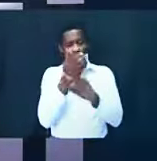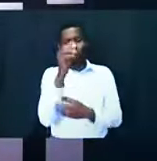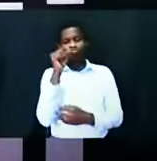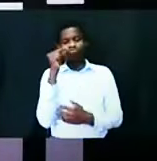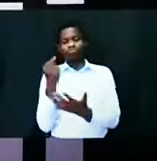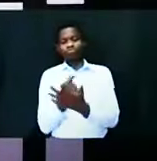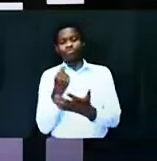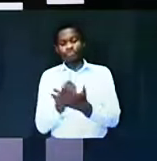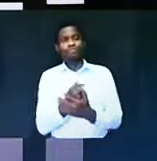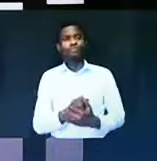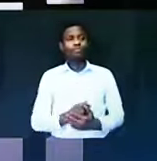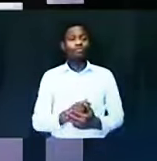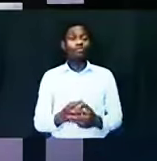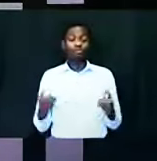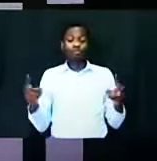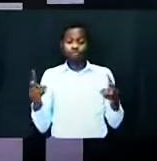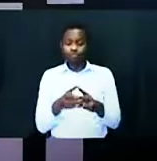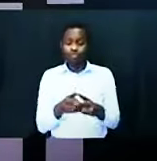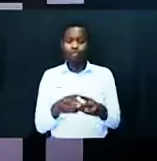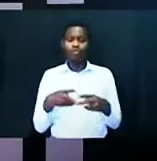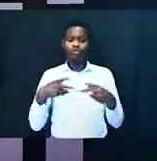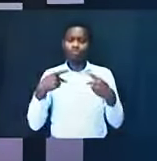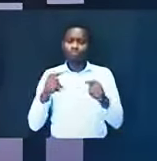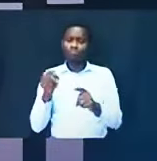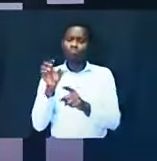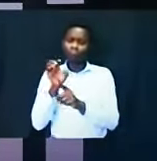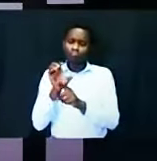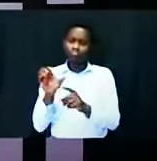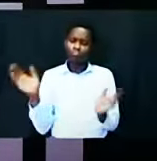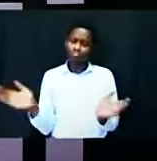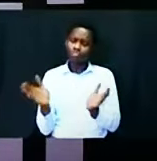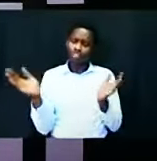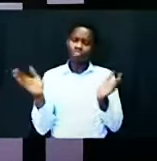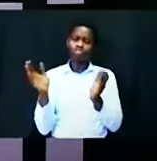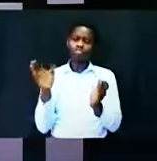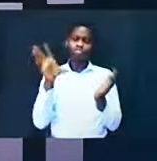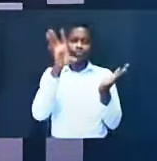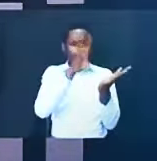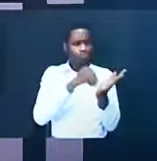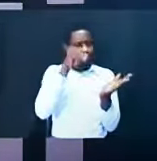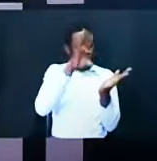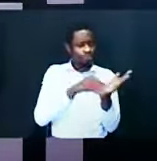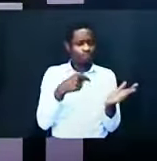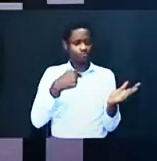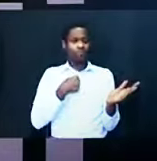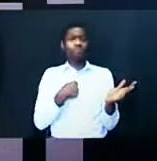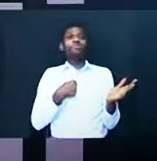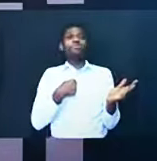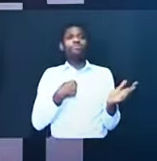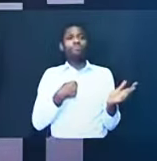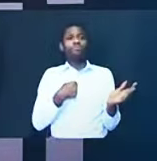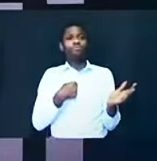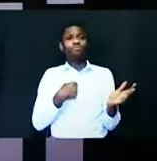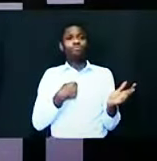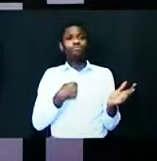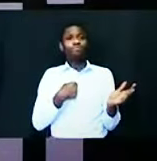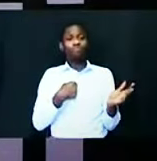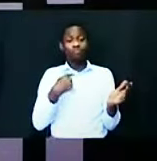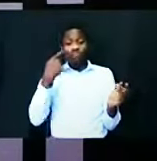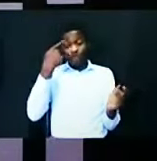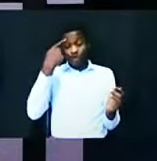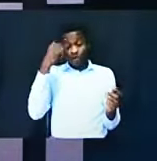Therefore, I urge you to imitate me. For this reason, I have sent